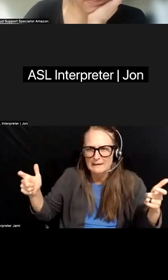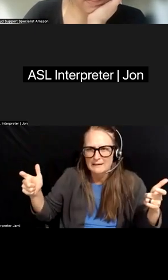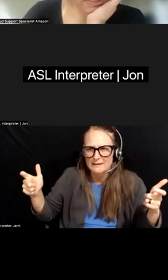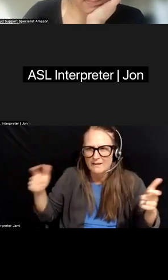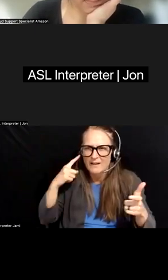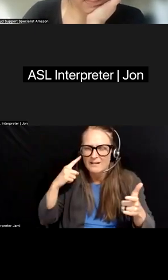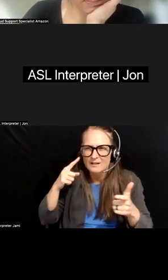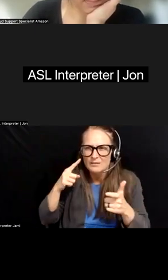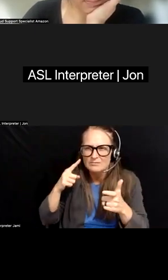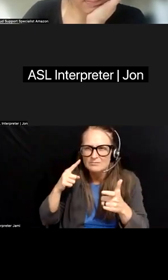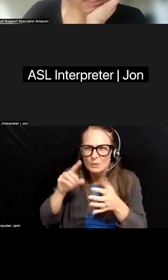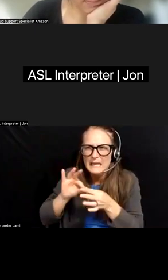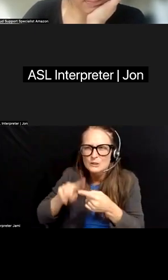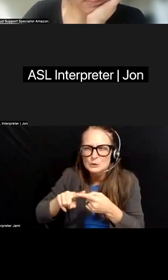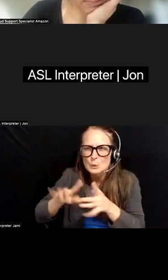amount?